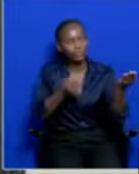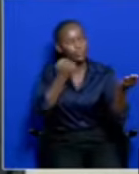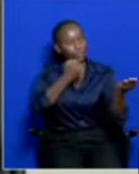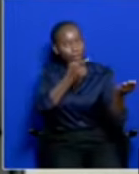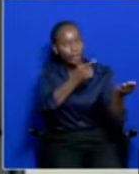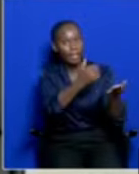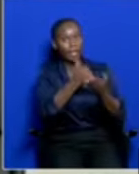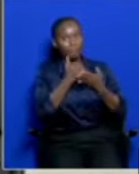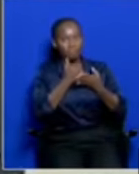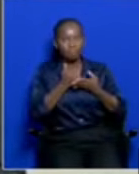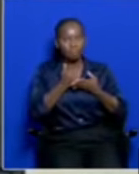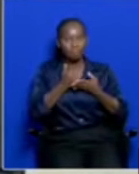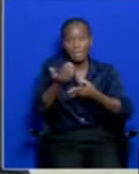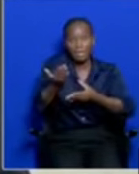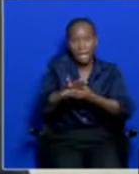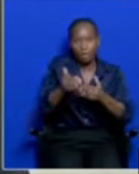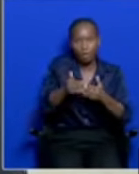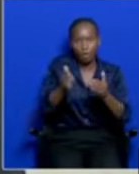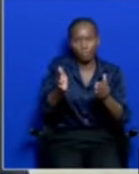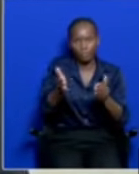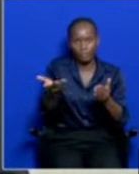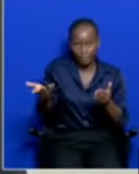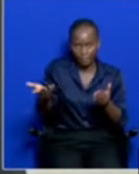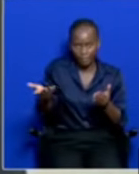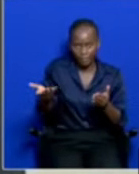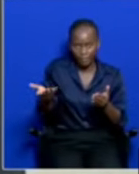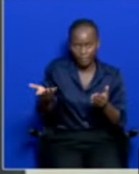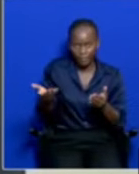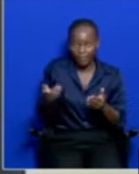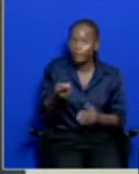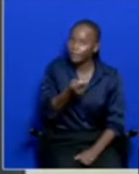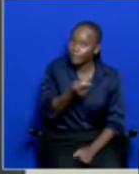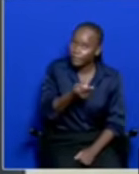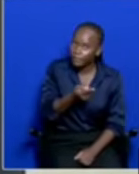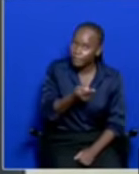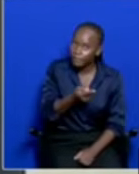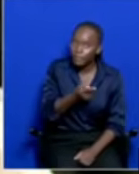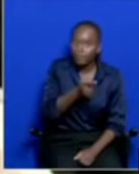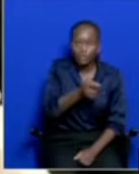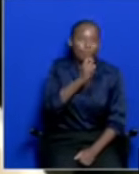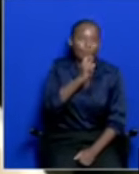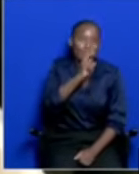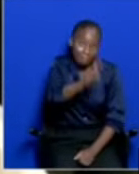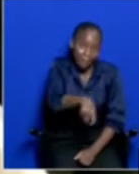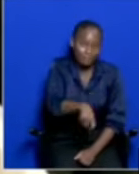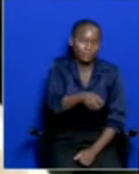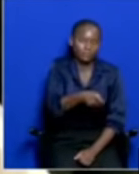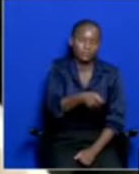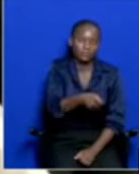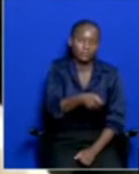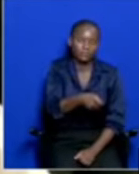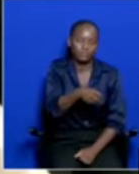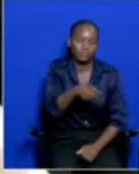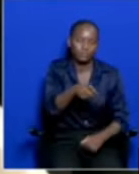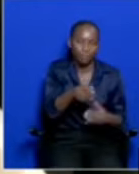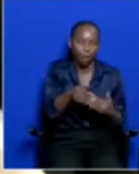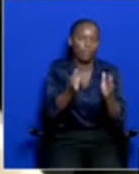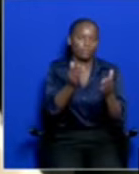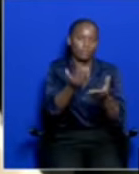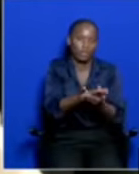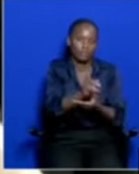law enforcement, now the case has to be cast now. Okay. Maybe then explain